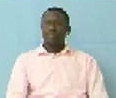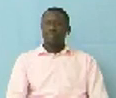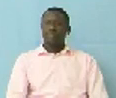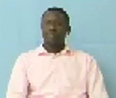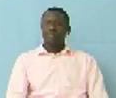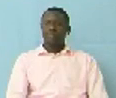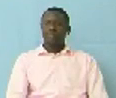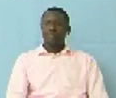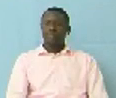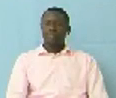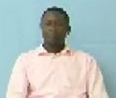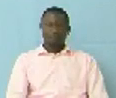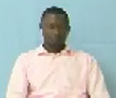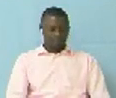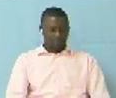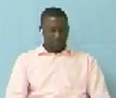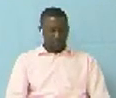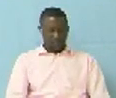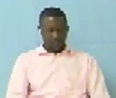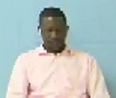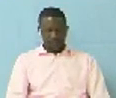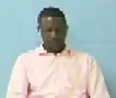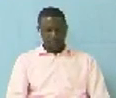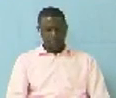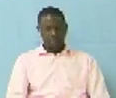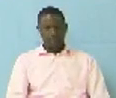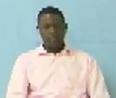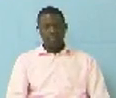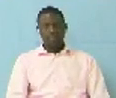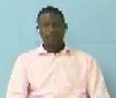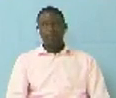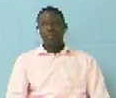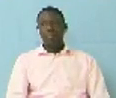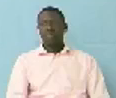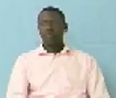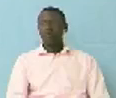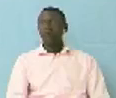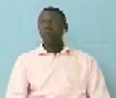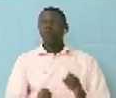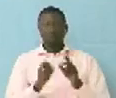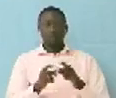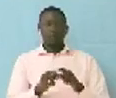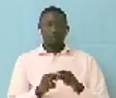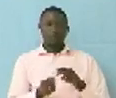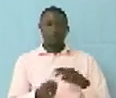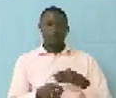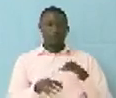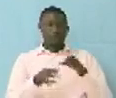president la kalole ko toje wala mo faham. Okay, we take a different route.